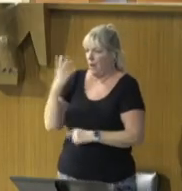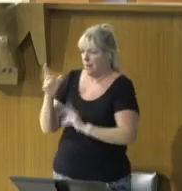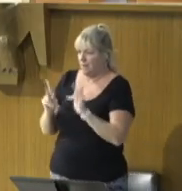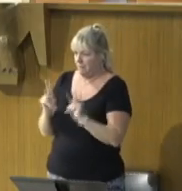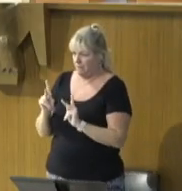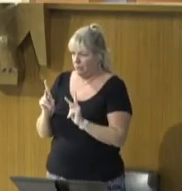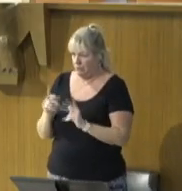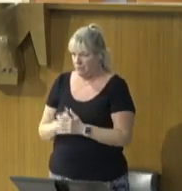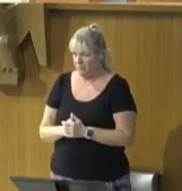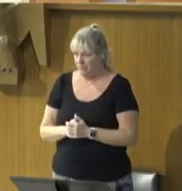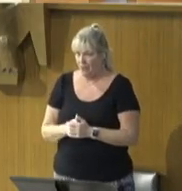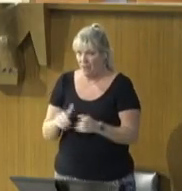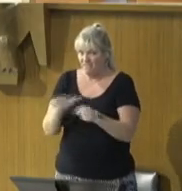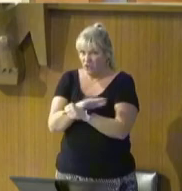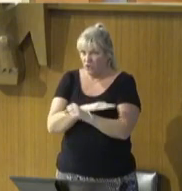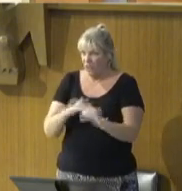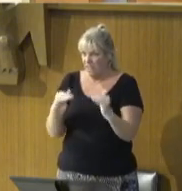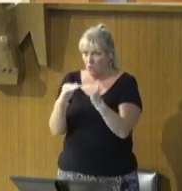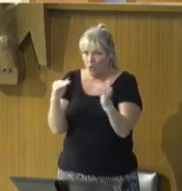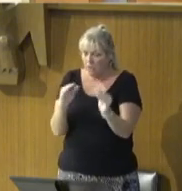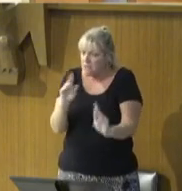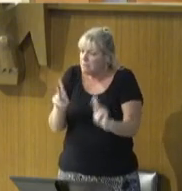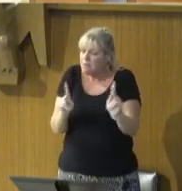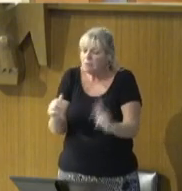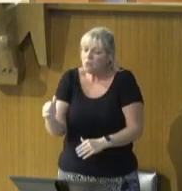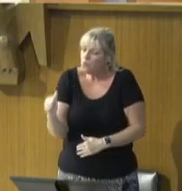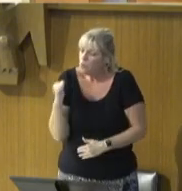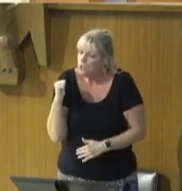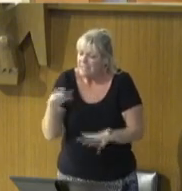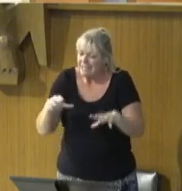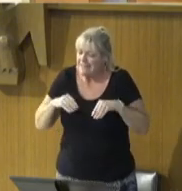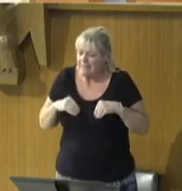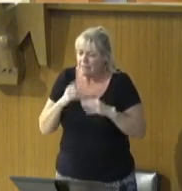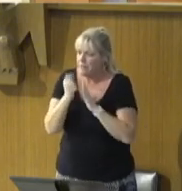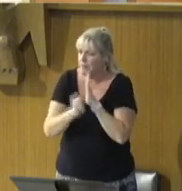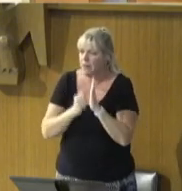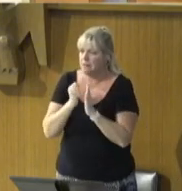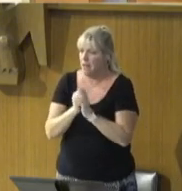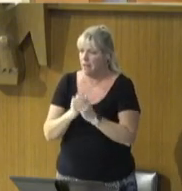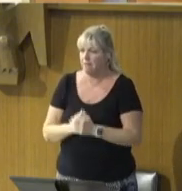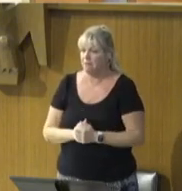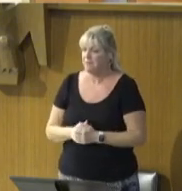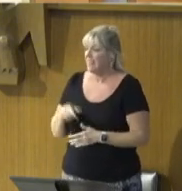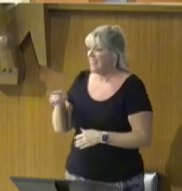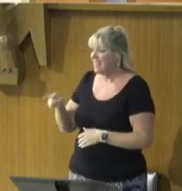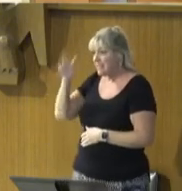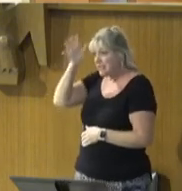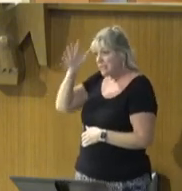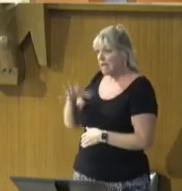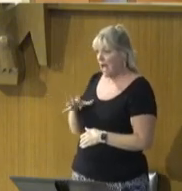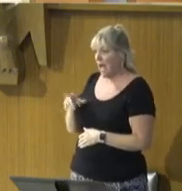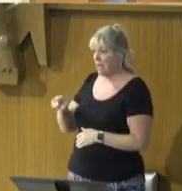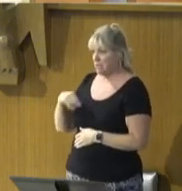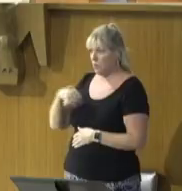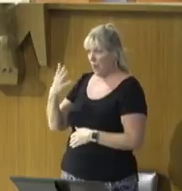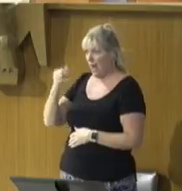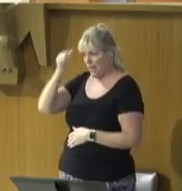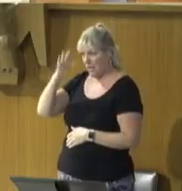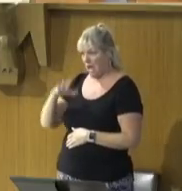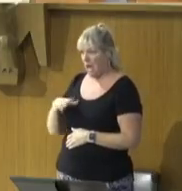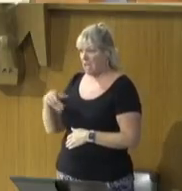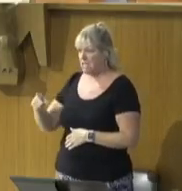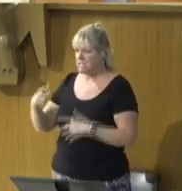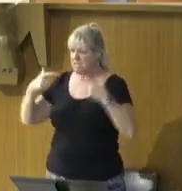equality just could not be fathomed. Now, Jeffries the white fighter was known for his enormous